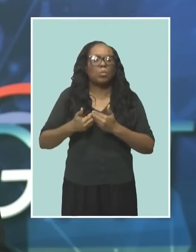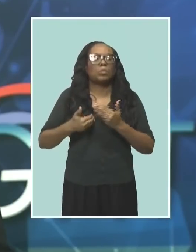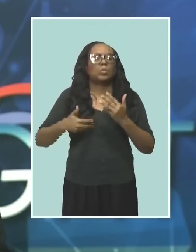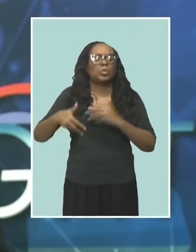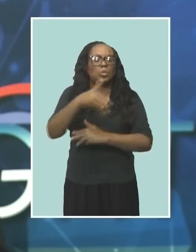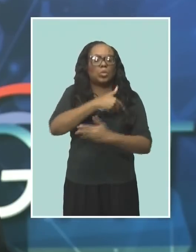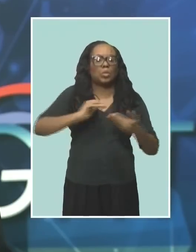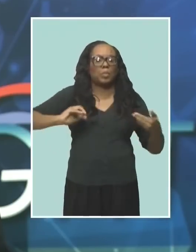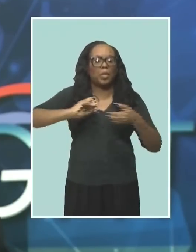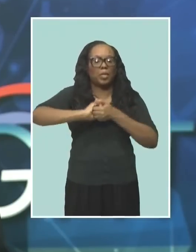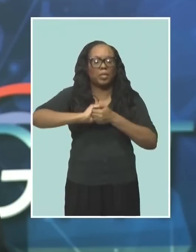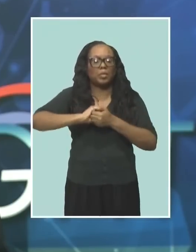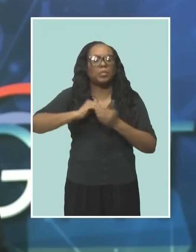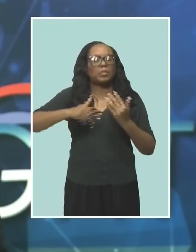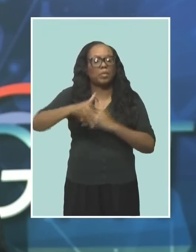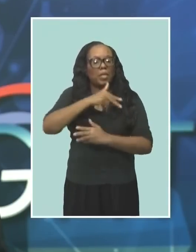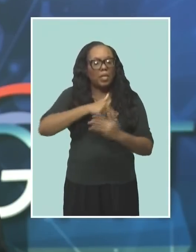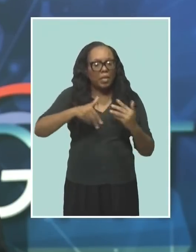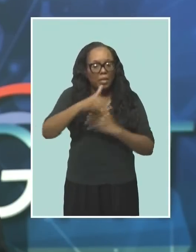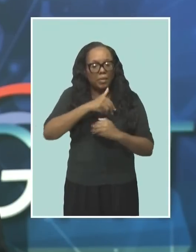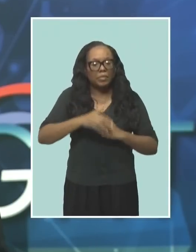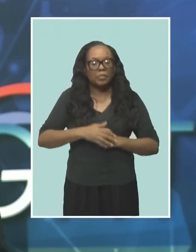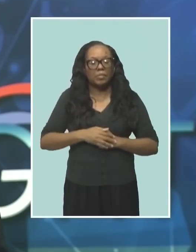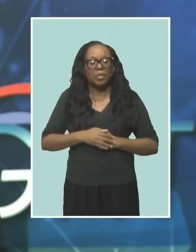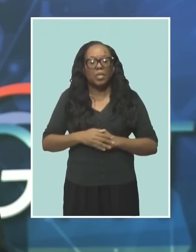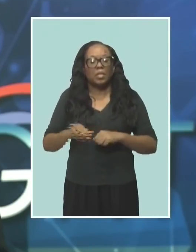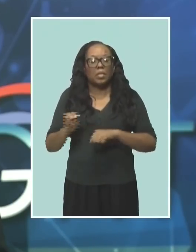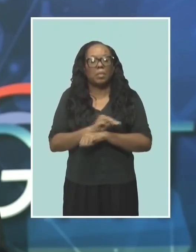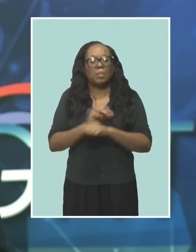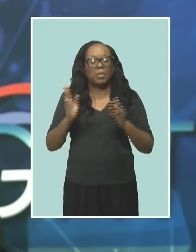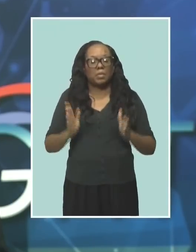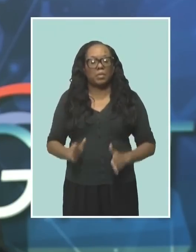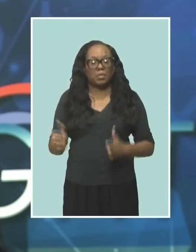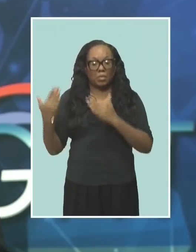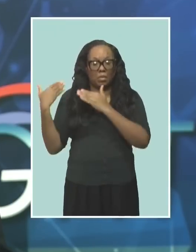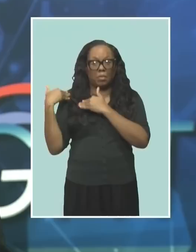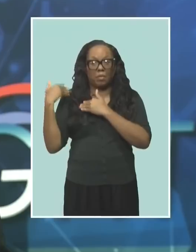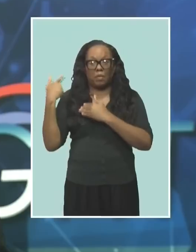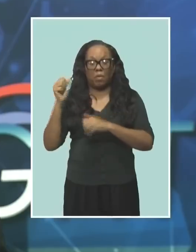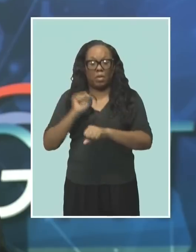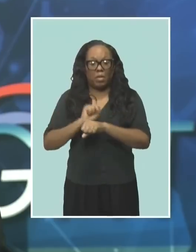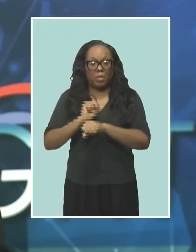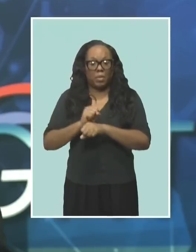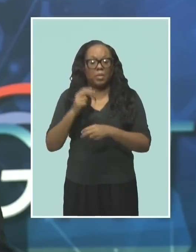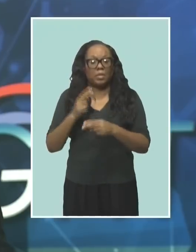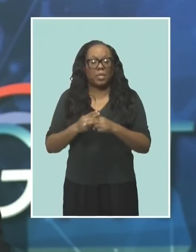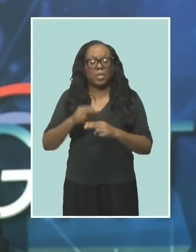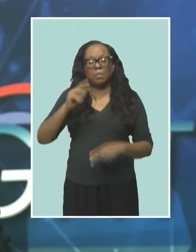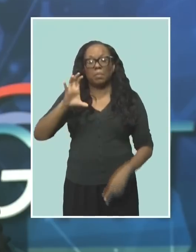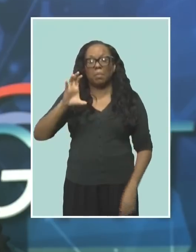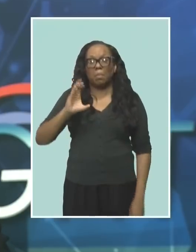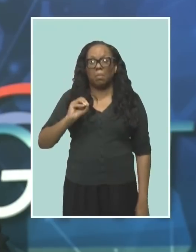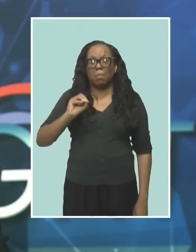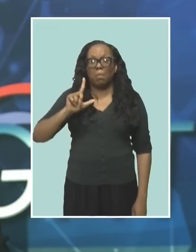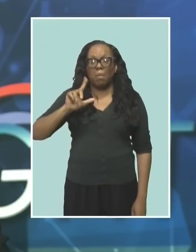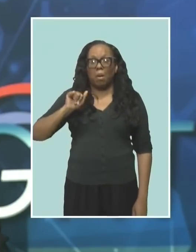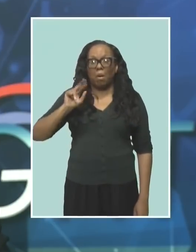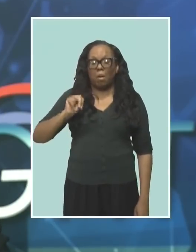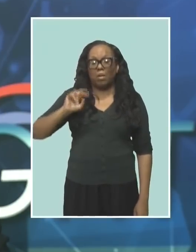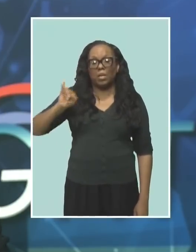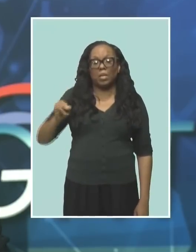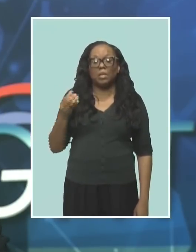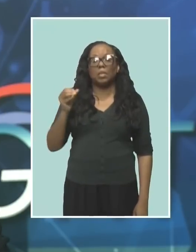That's according to Minister of Labour, Social Security and the Third Sector, Colin Jordan, who says work is ongoing to ensure officials